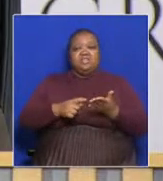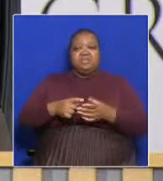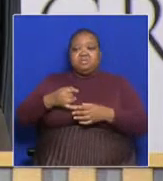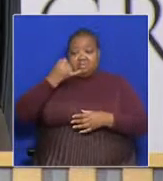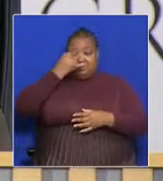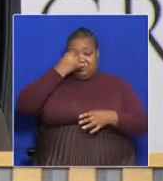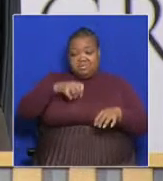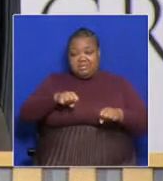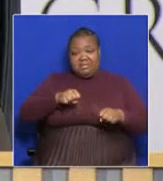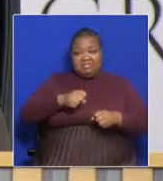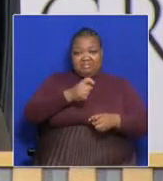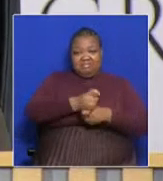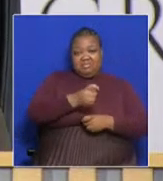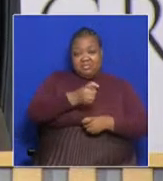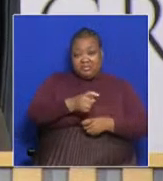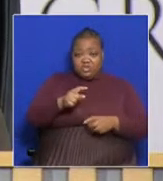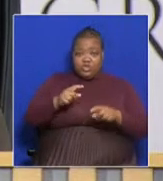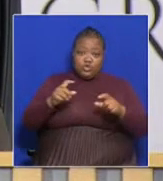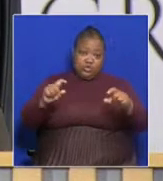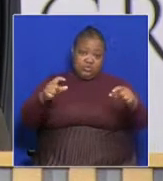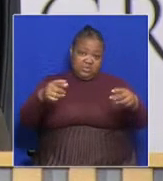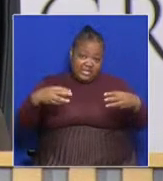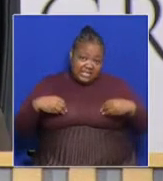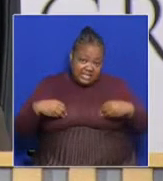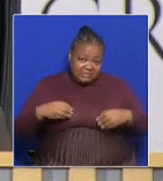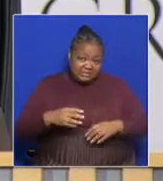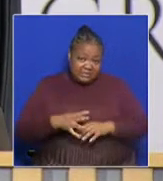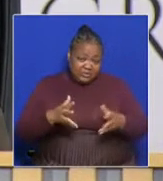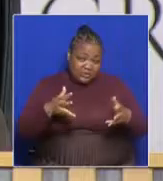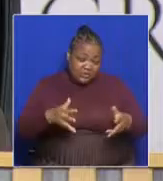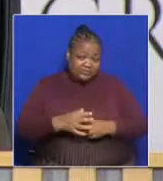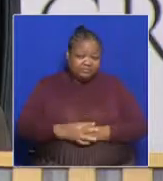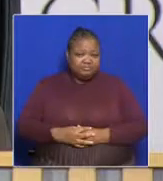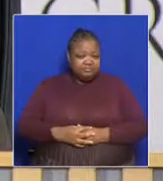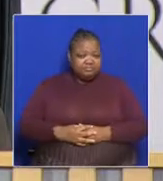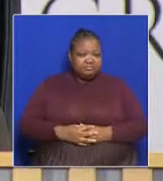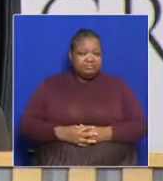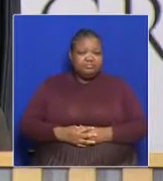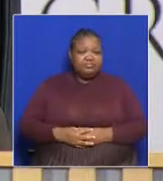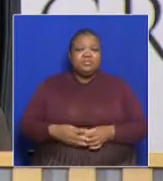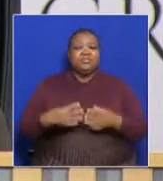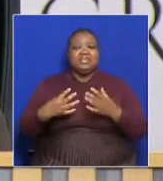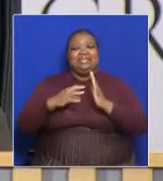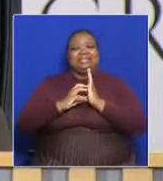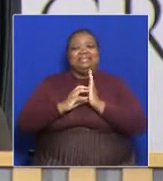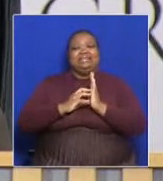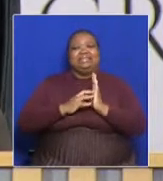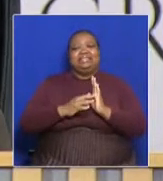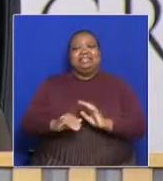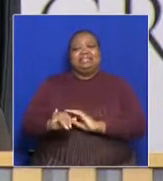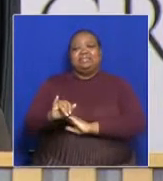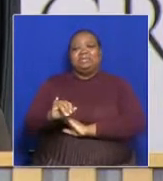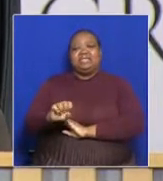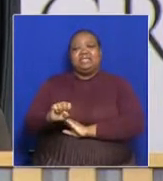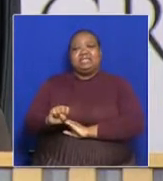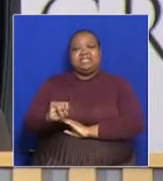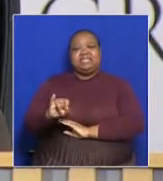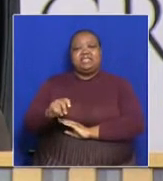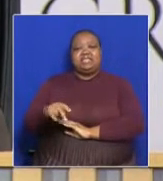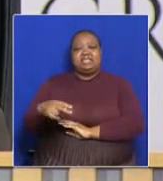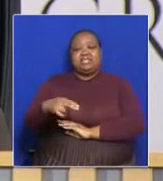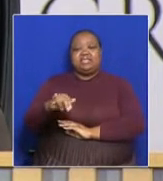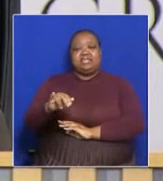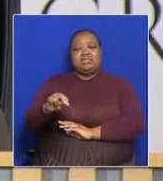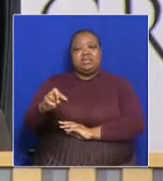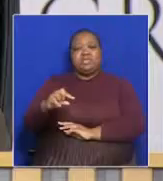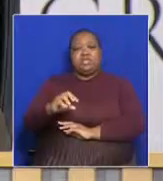commissioners to accept? If I may give the example of Isipingo, the previous time for the seizure on the